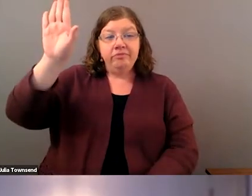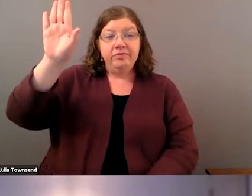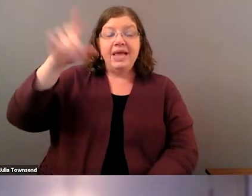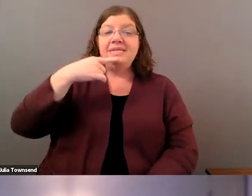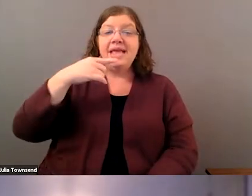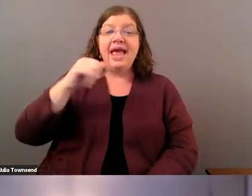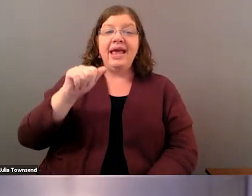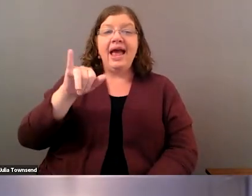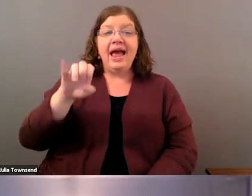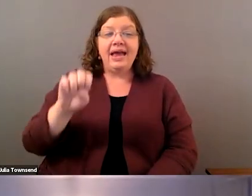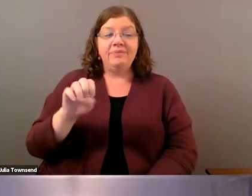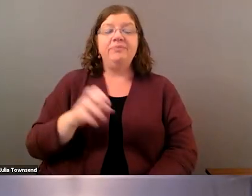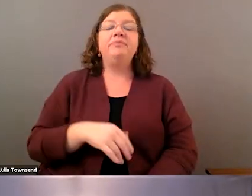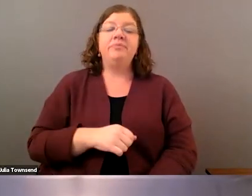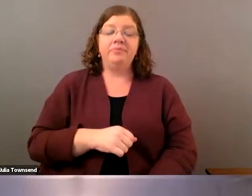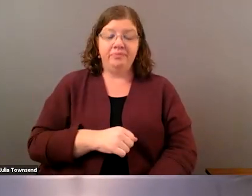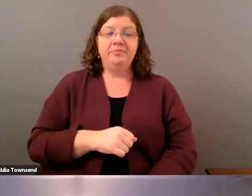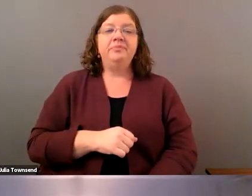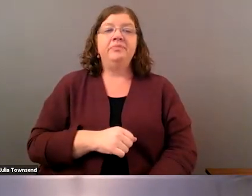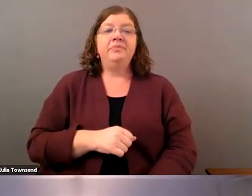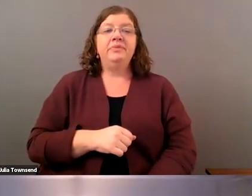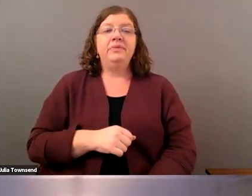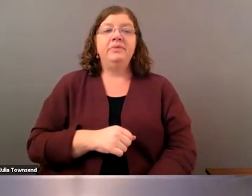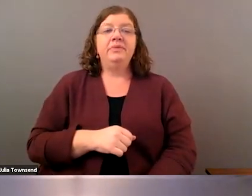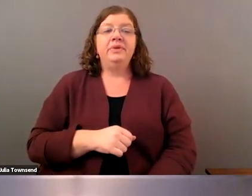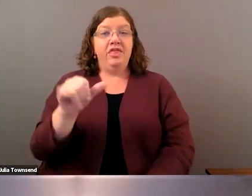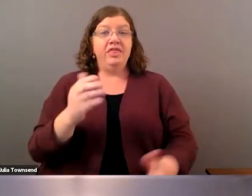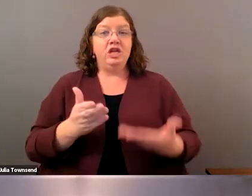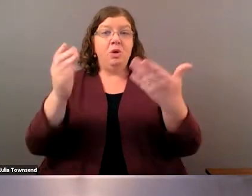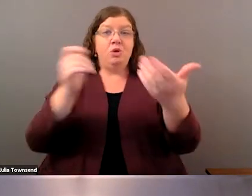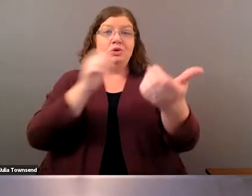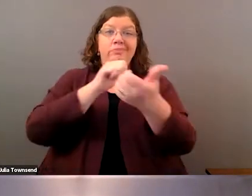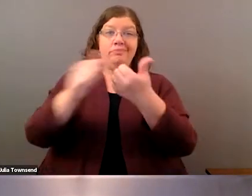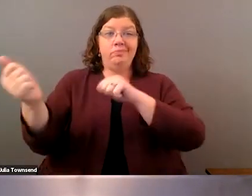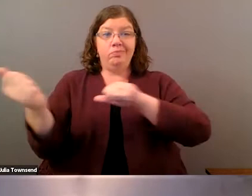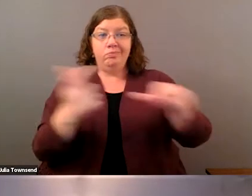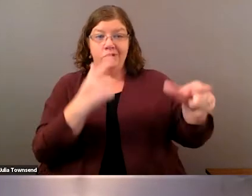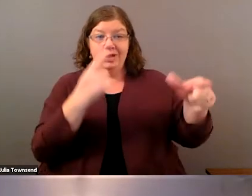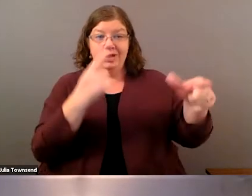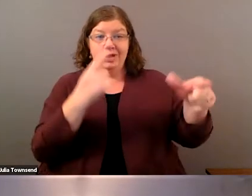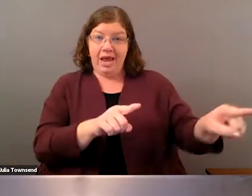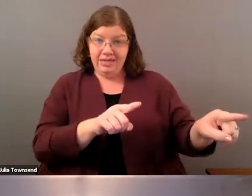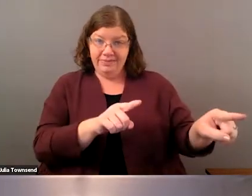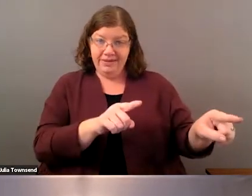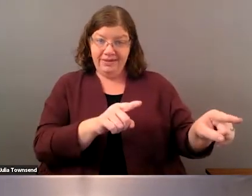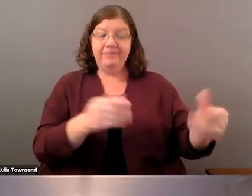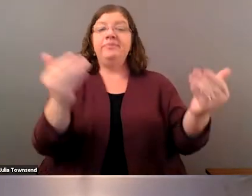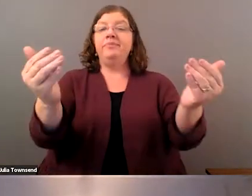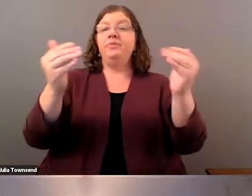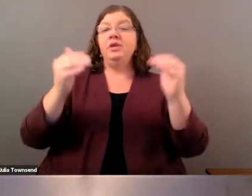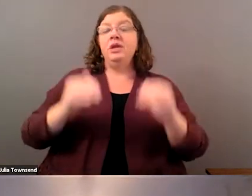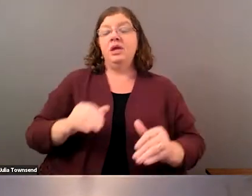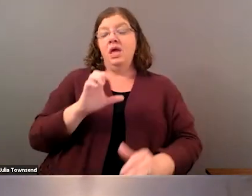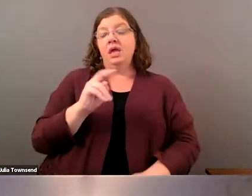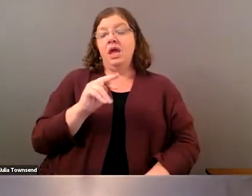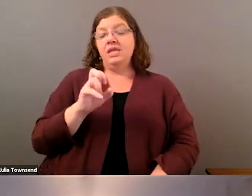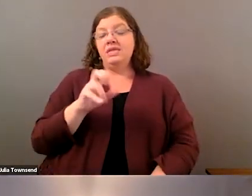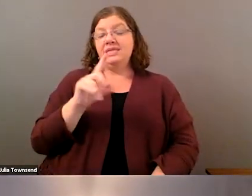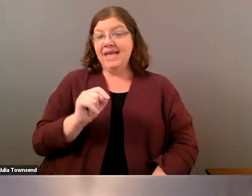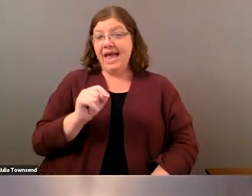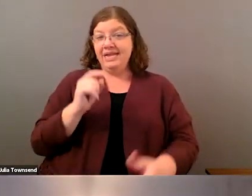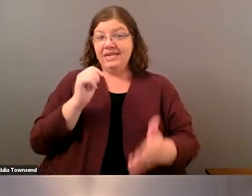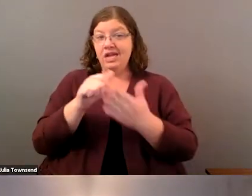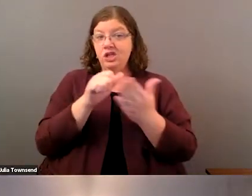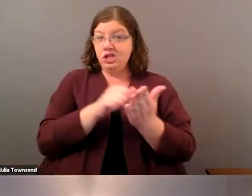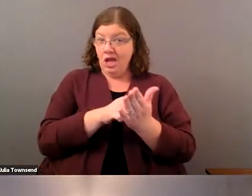saying aye. Aye. Aye. Aye. This motion passes unanimously. That takes us on to the consent agenda. And remember